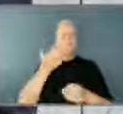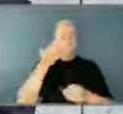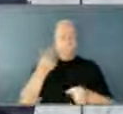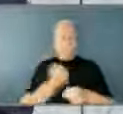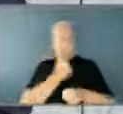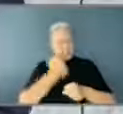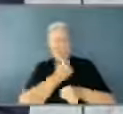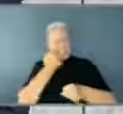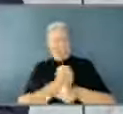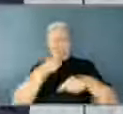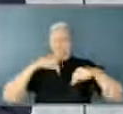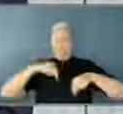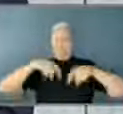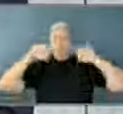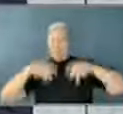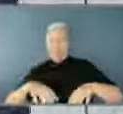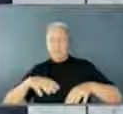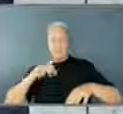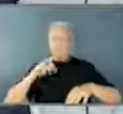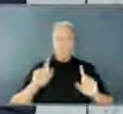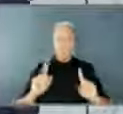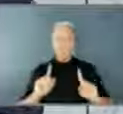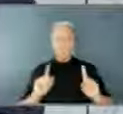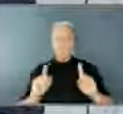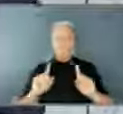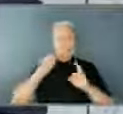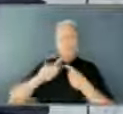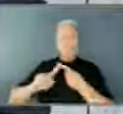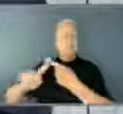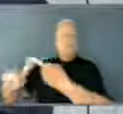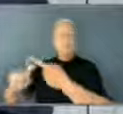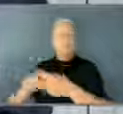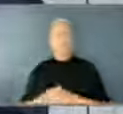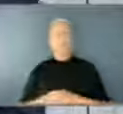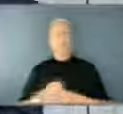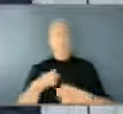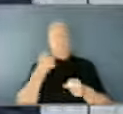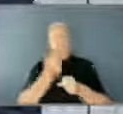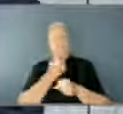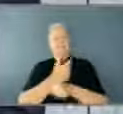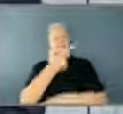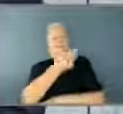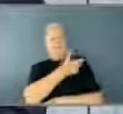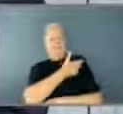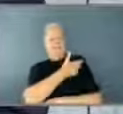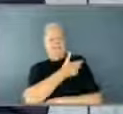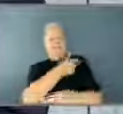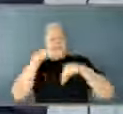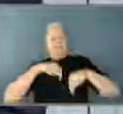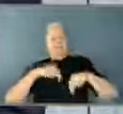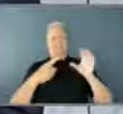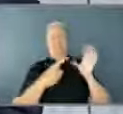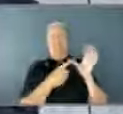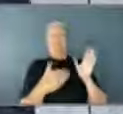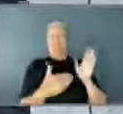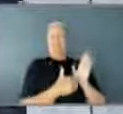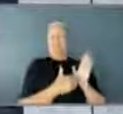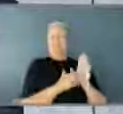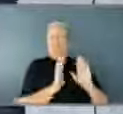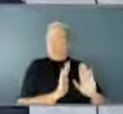of vaccines. Now, not only are we producing the vaccine here in Australia for AstraZeneca, but we're also investing